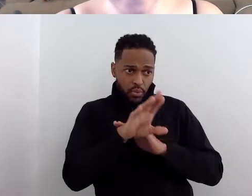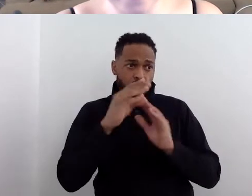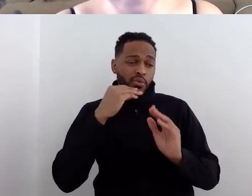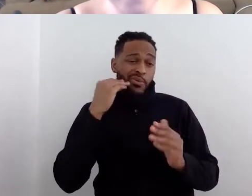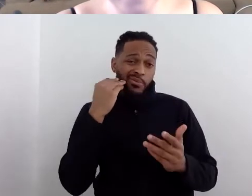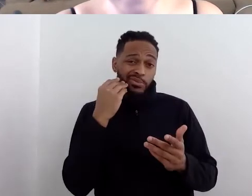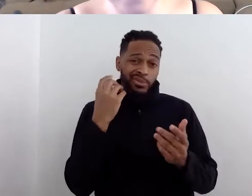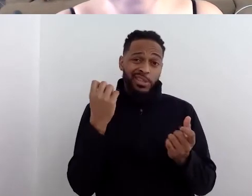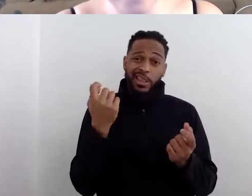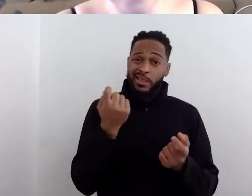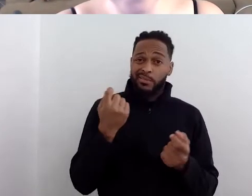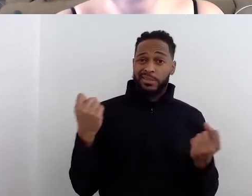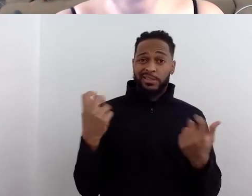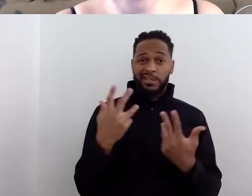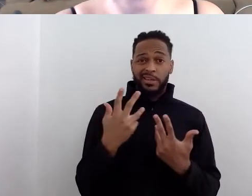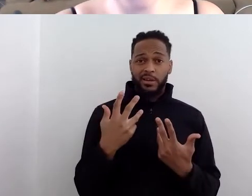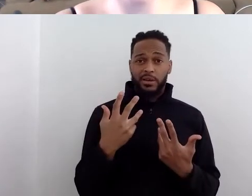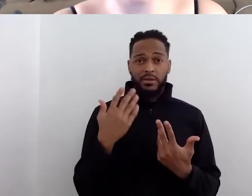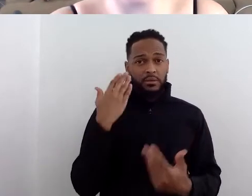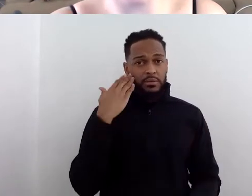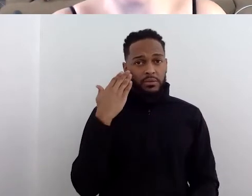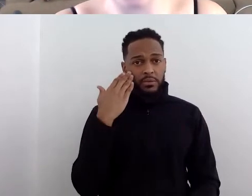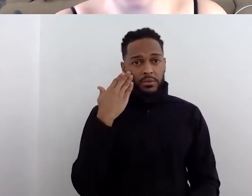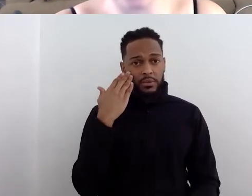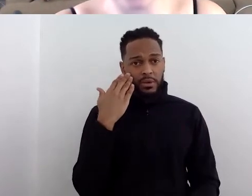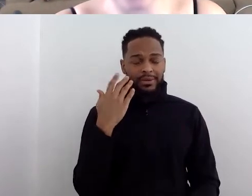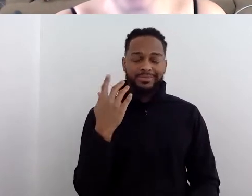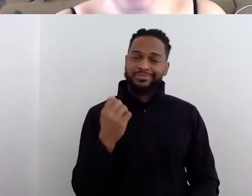Yeah. And then that was me going off, sidetrack.